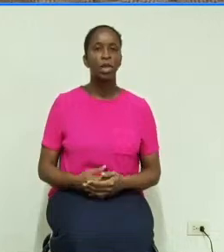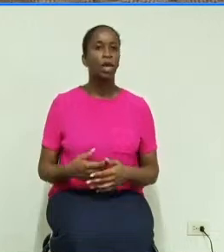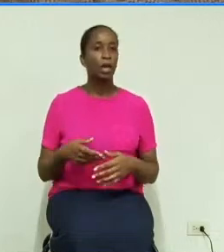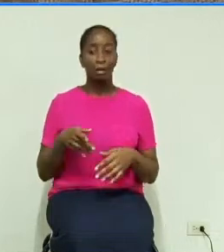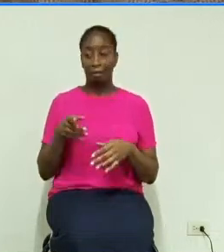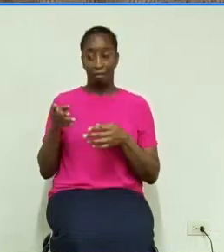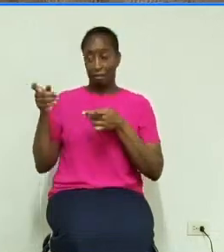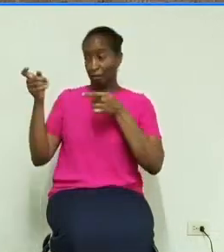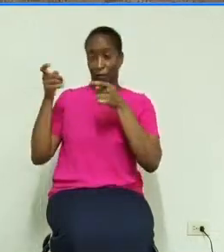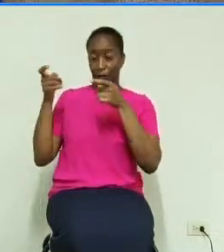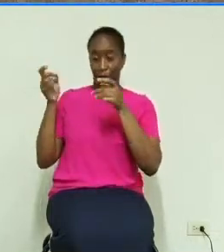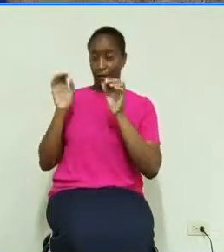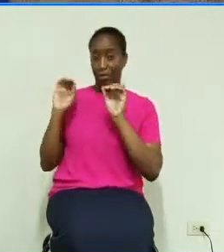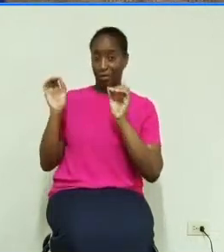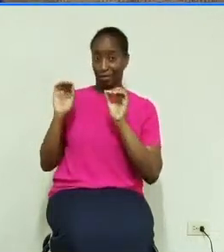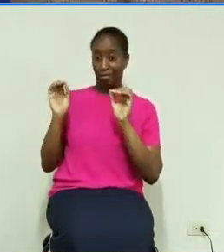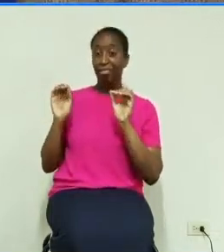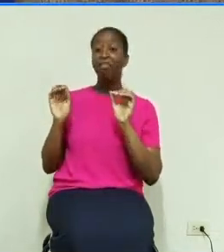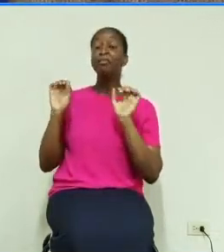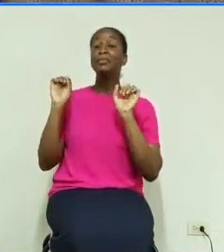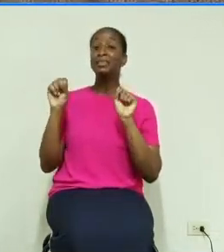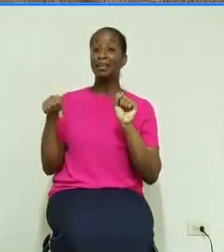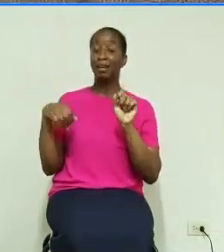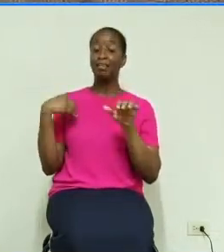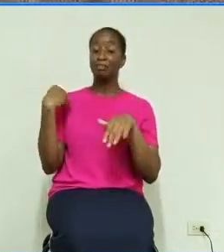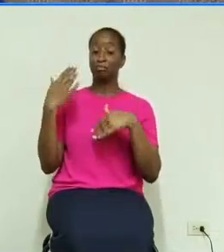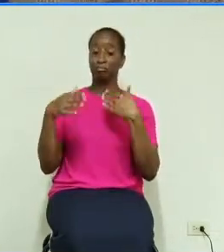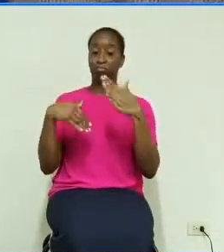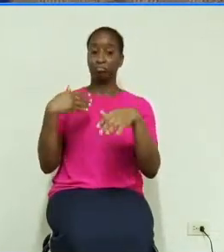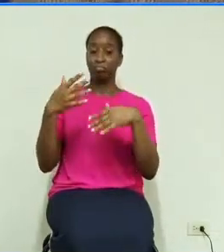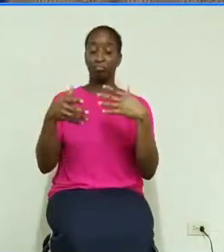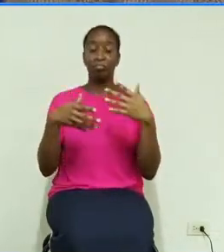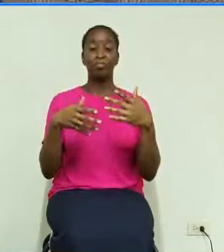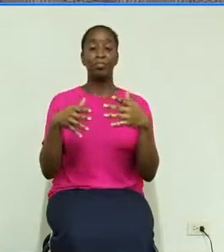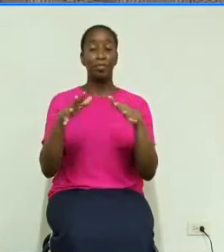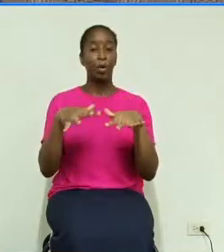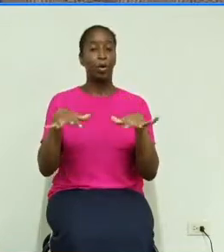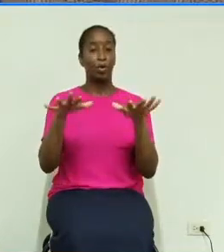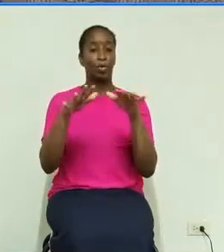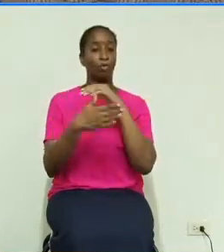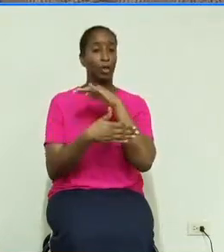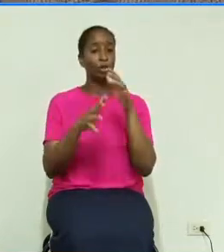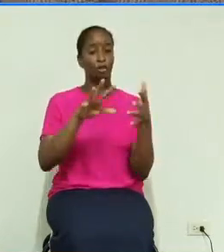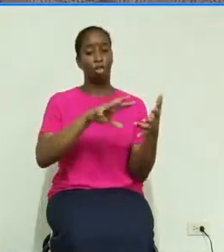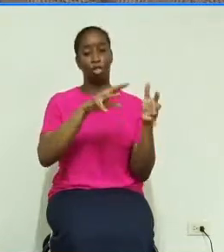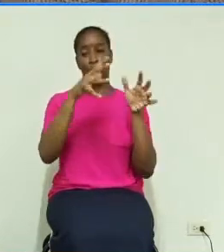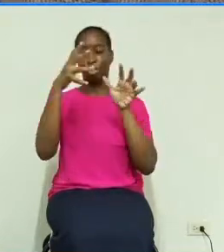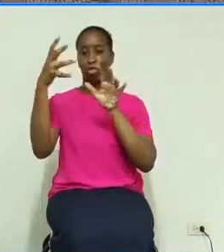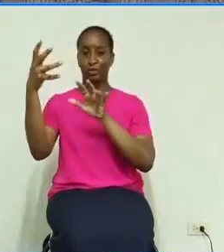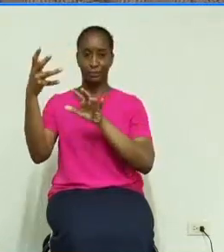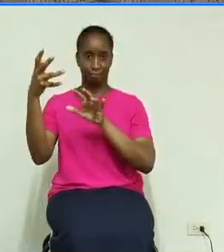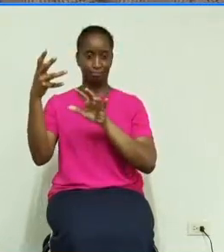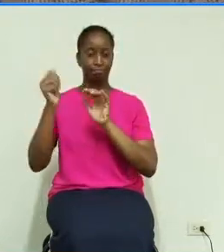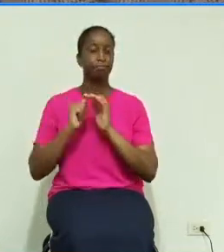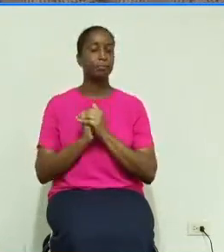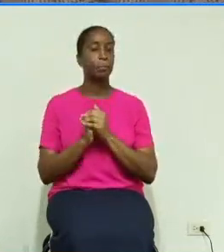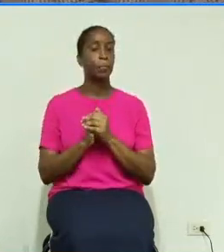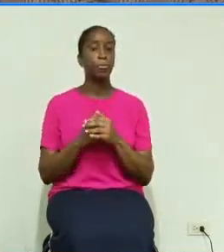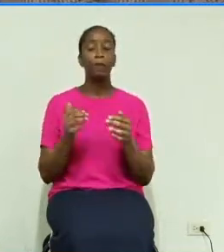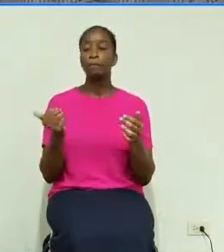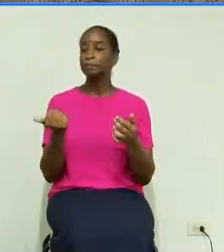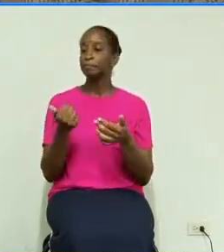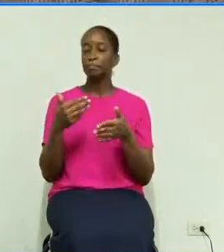to understand also that whatever form of government is chosen, that government must